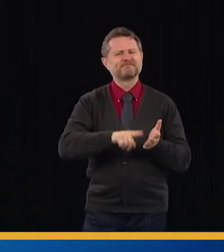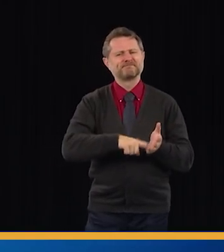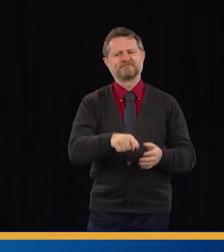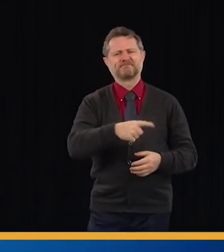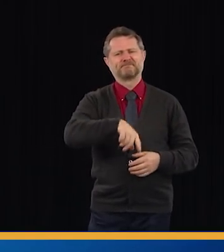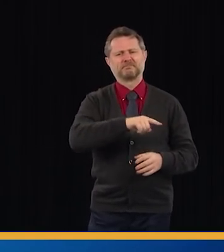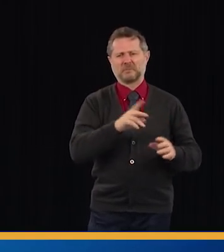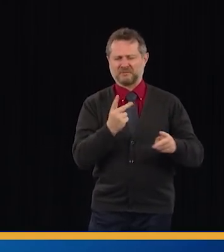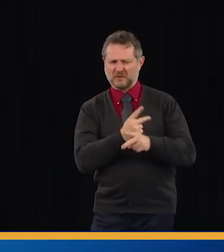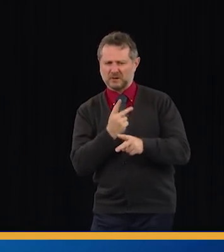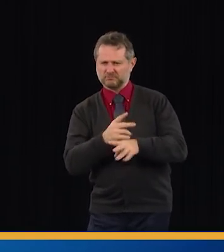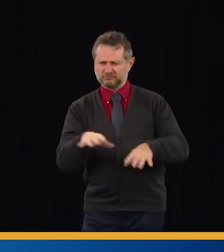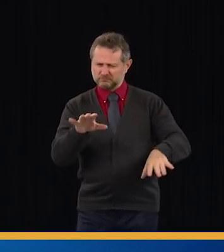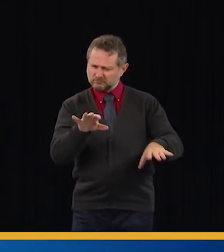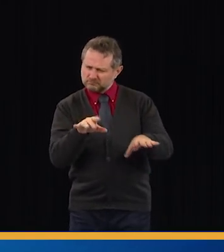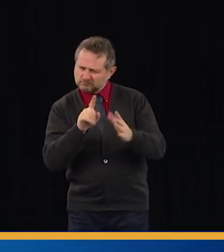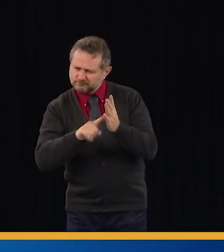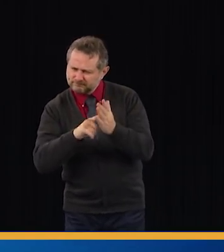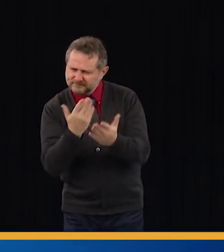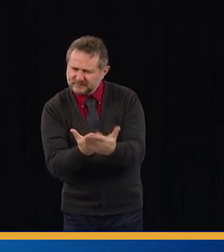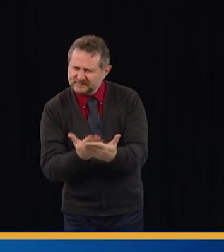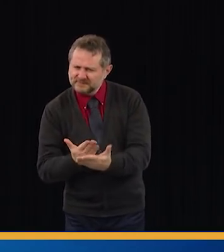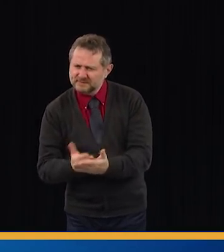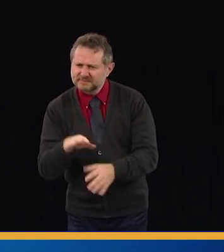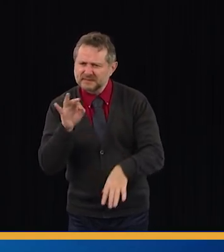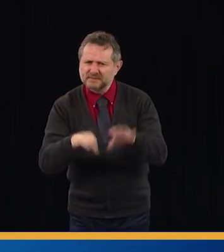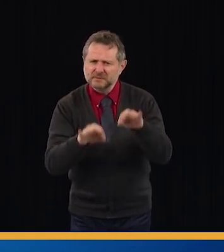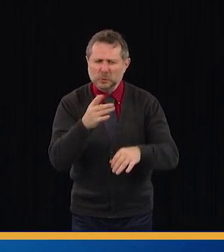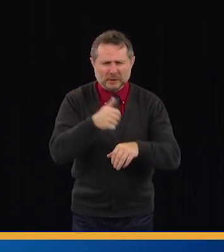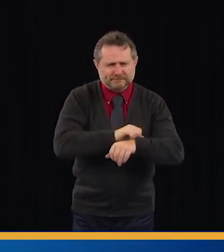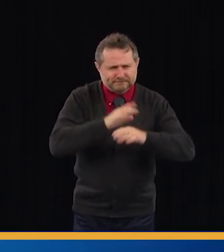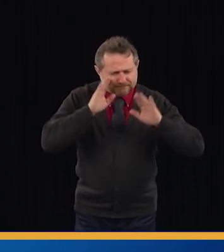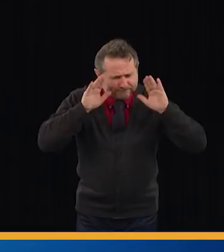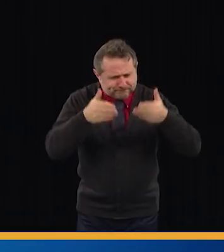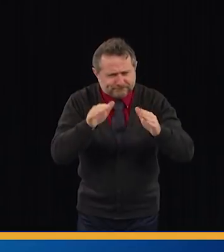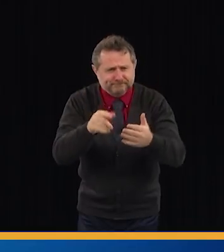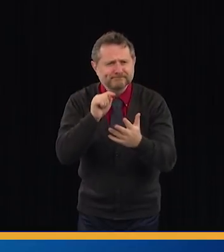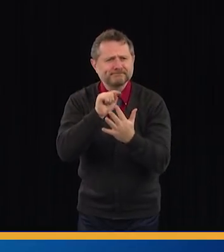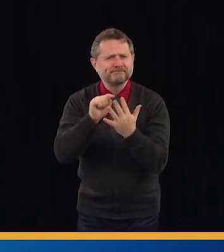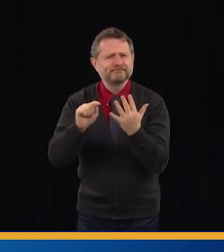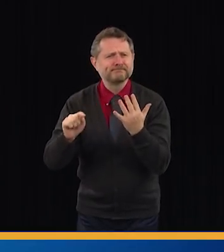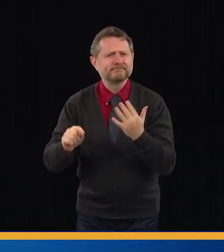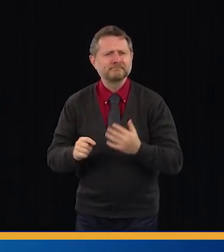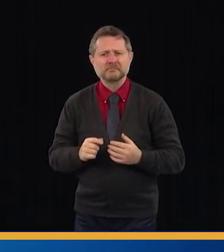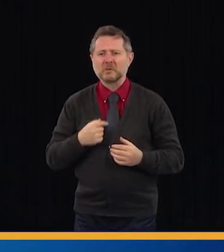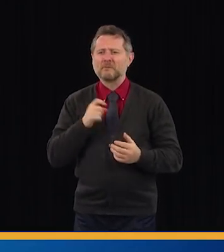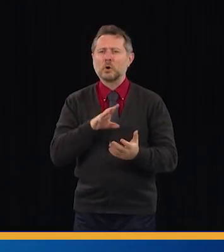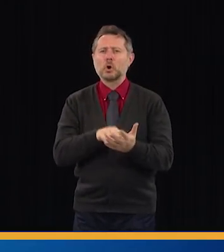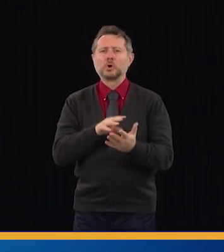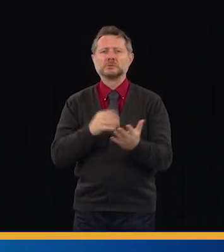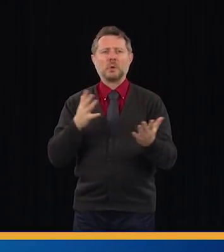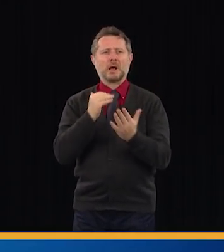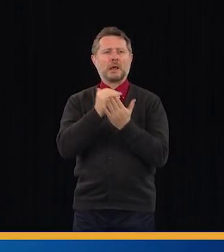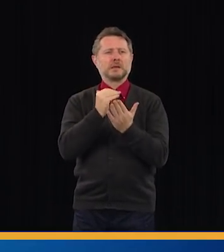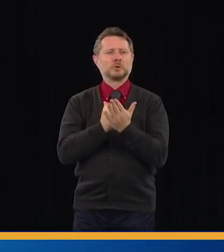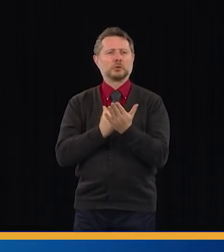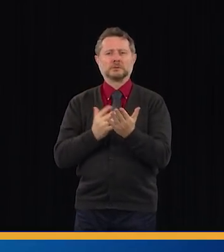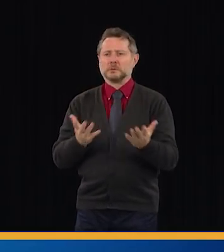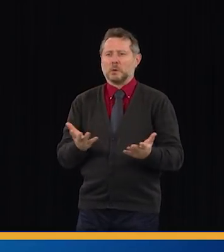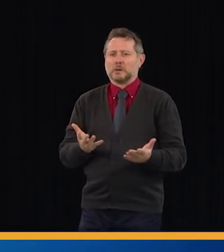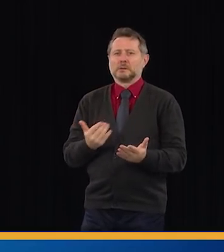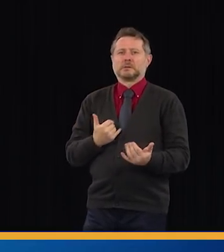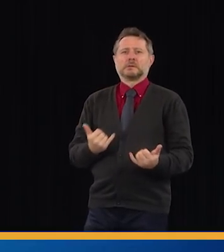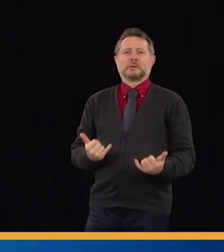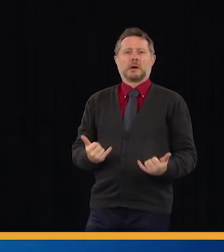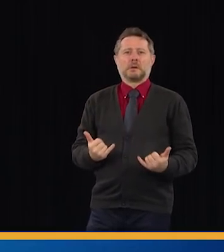work. Let's do the research. Let's learn from this moment, and let's learn these lessons, and let's do